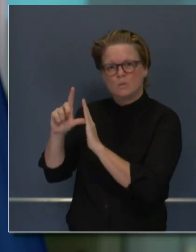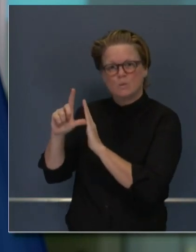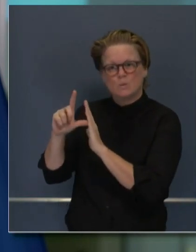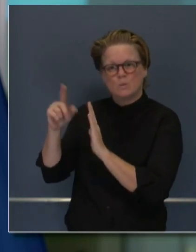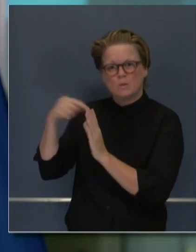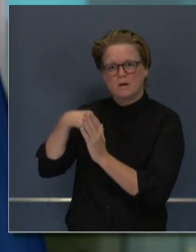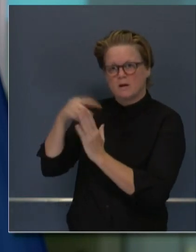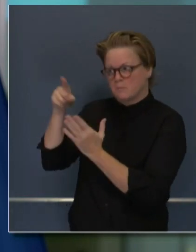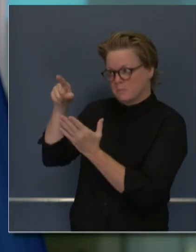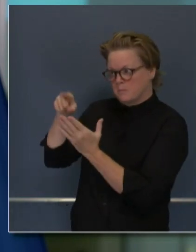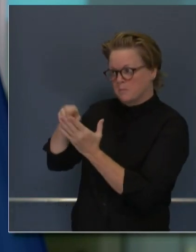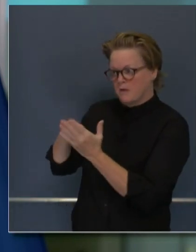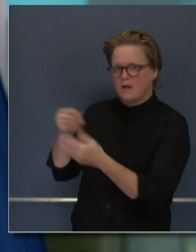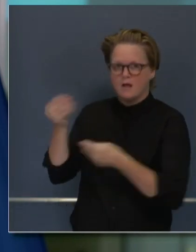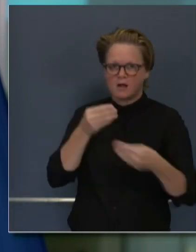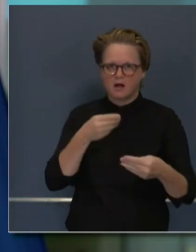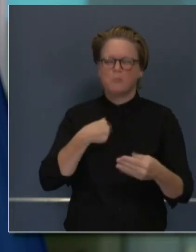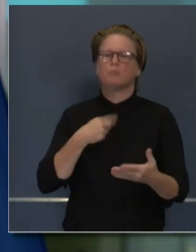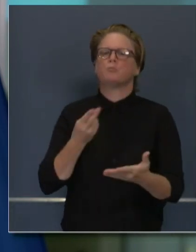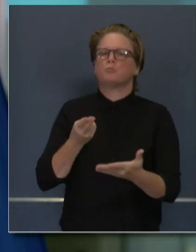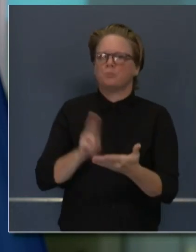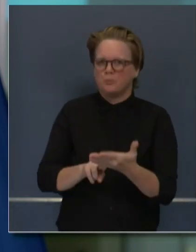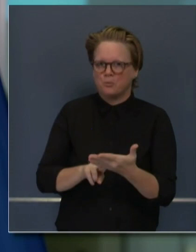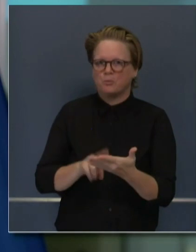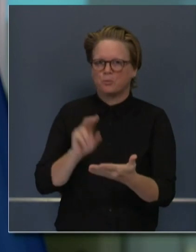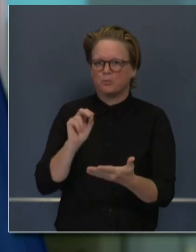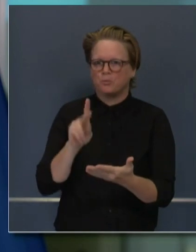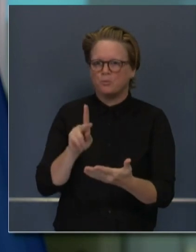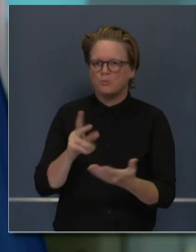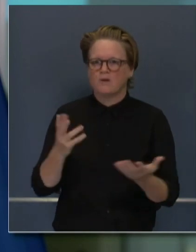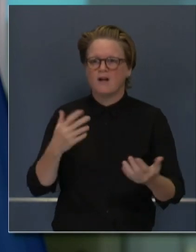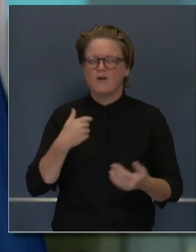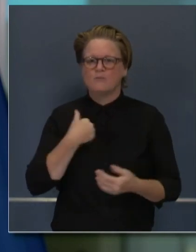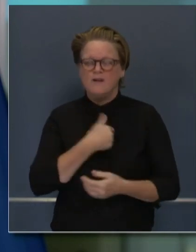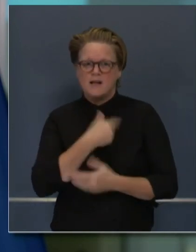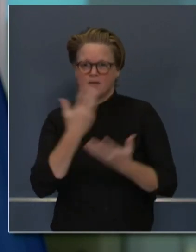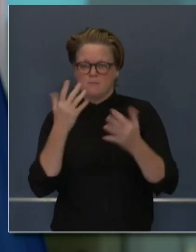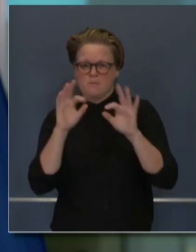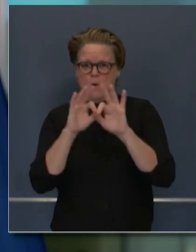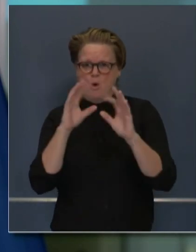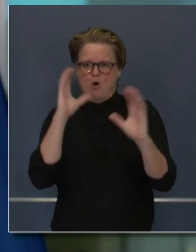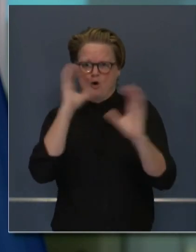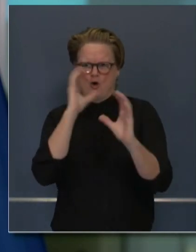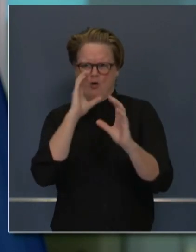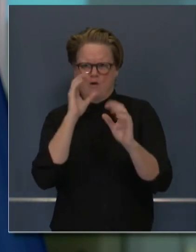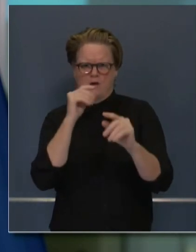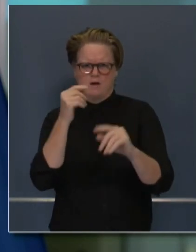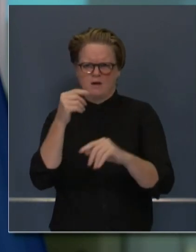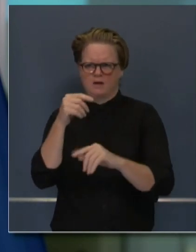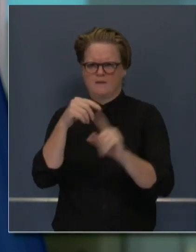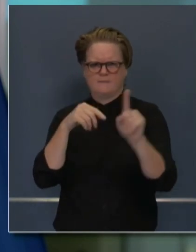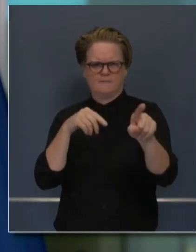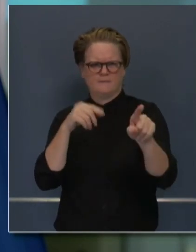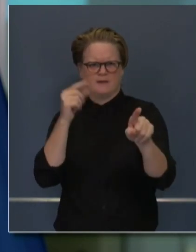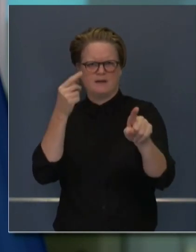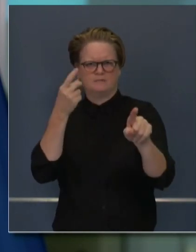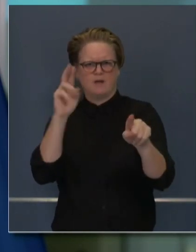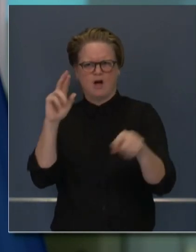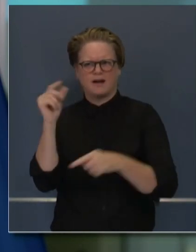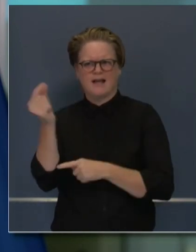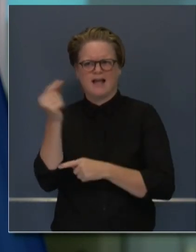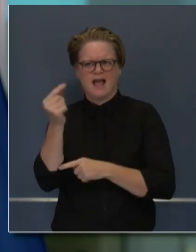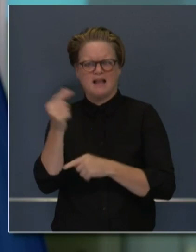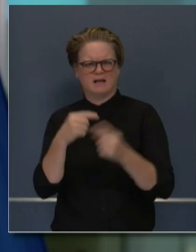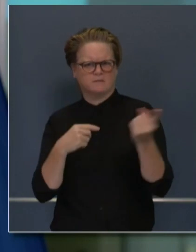have now looked to potentially pause it. Here's why. Dr. Galley will talk just in a brief second, more detail, because